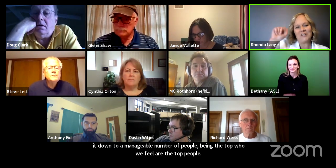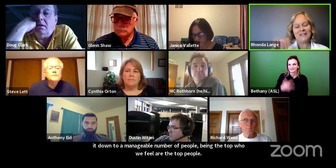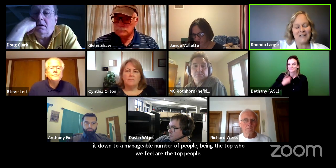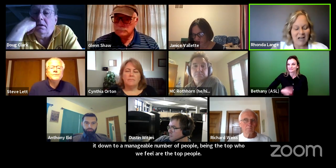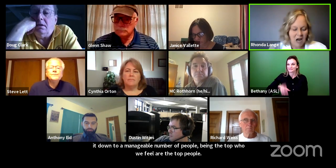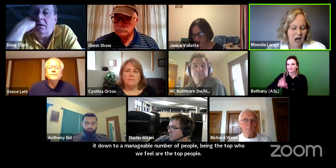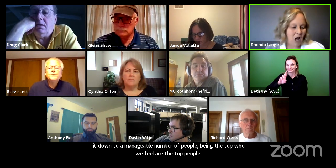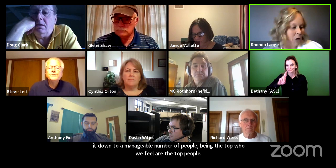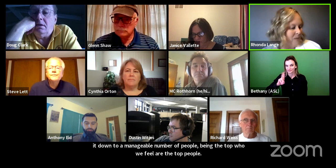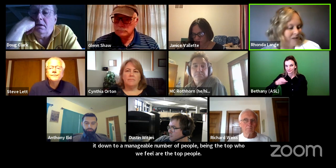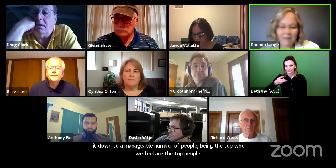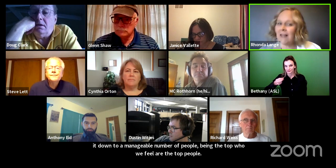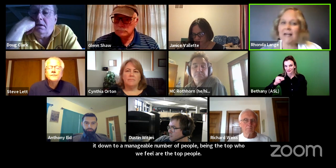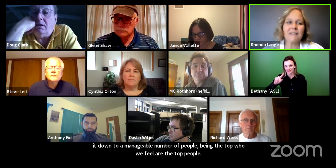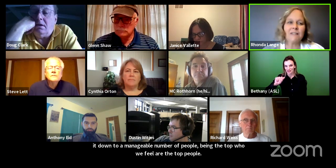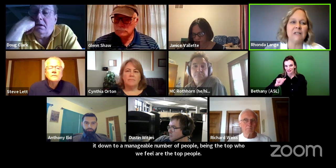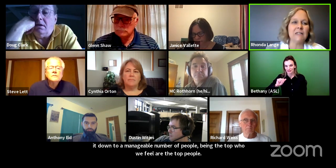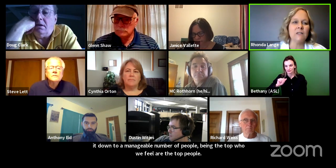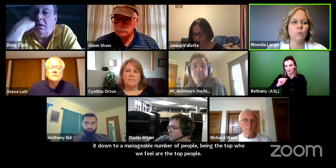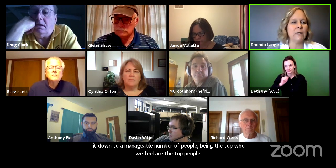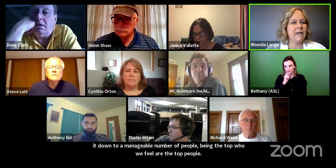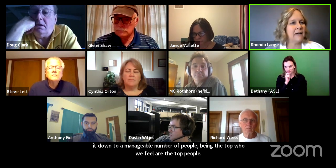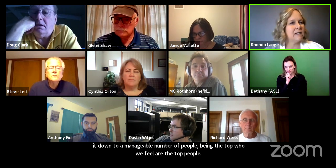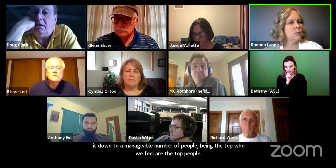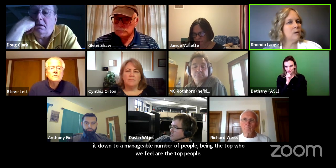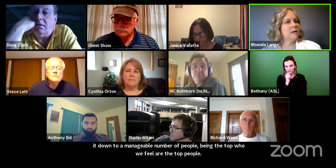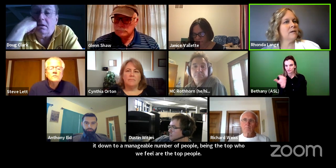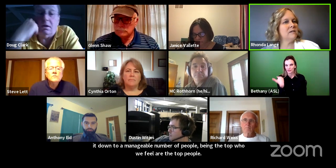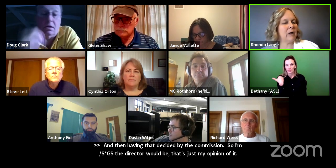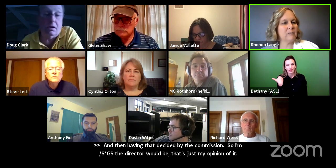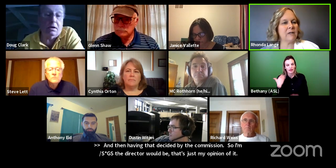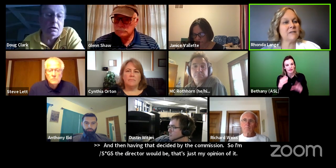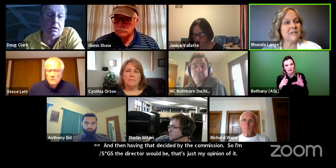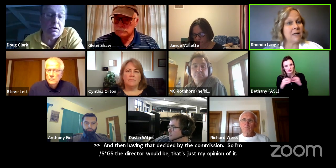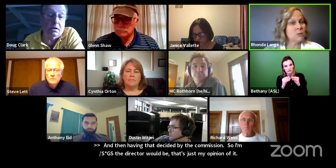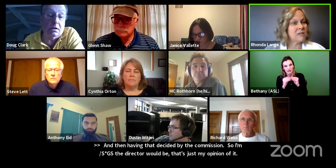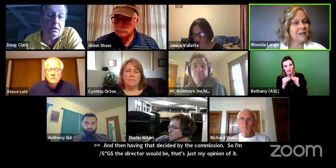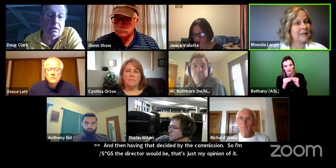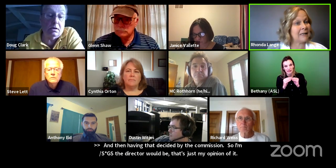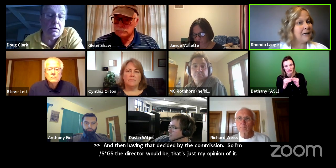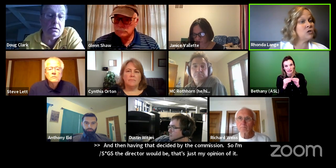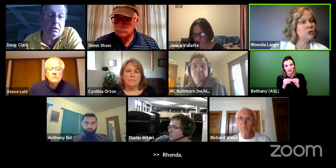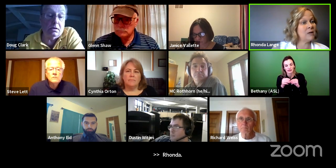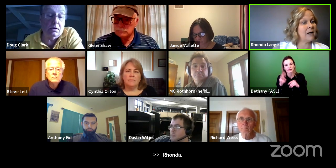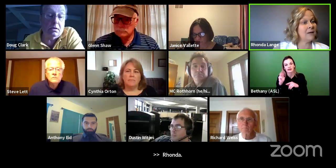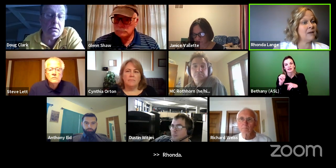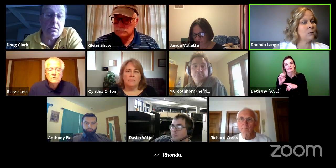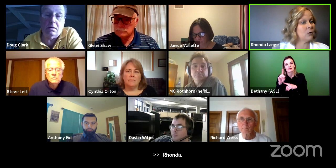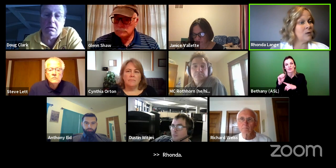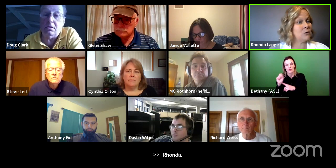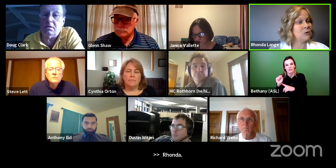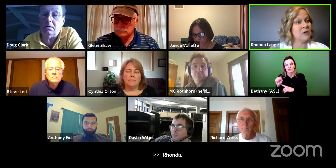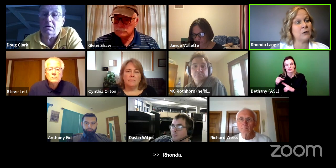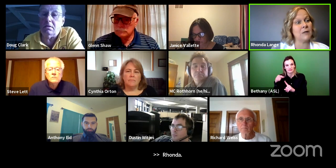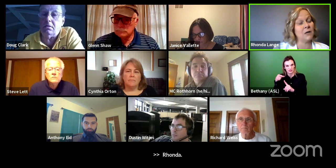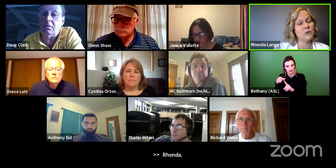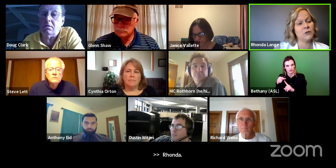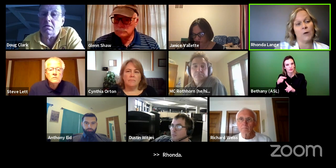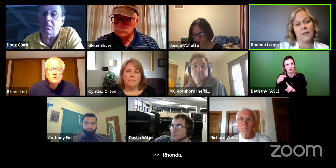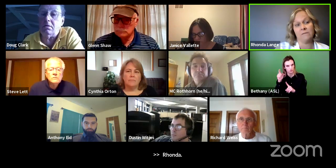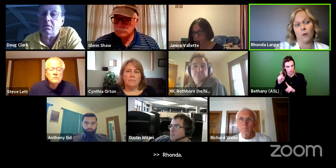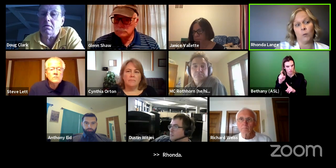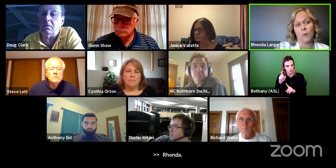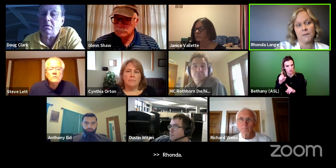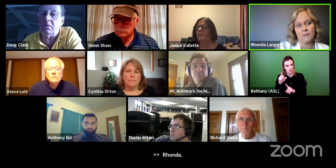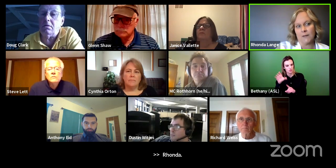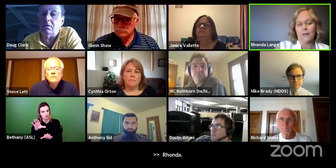more question. In the last meeting, we had it where the Department of State was going to kind of do that. They were going to narrow it down to